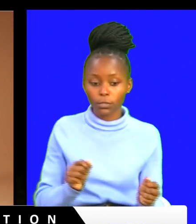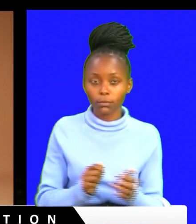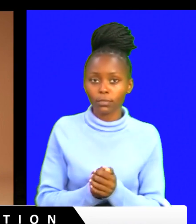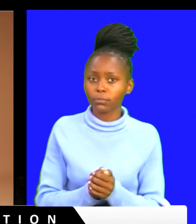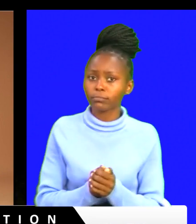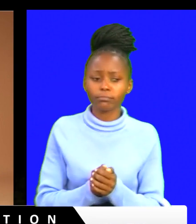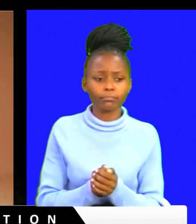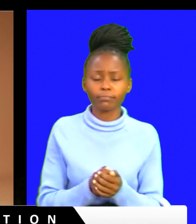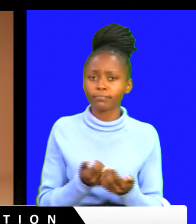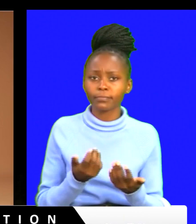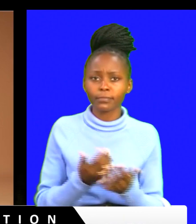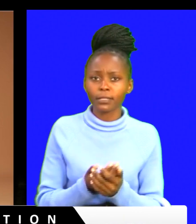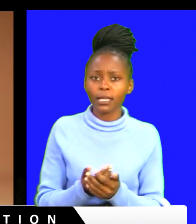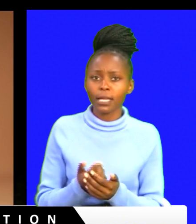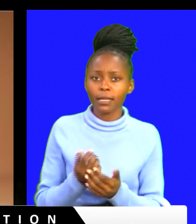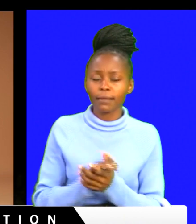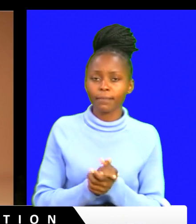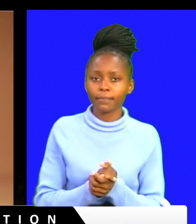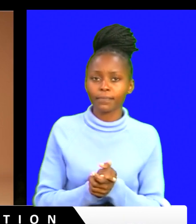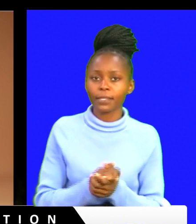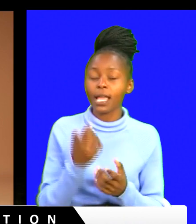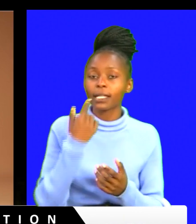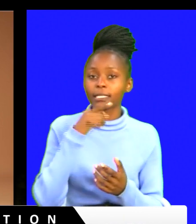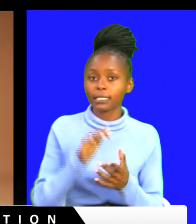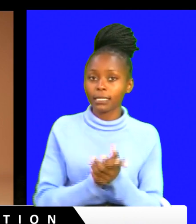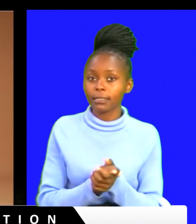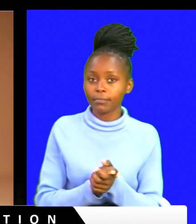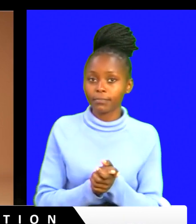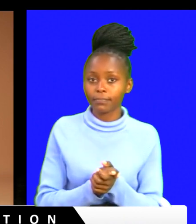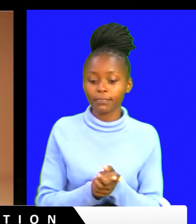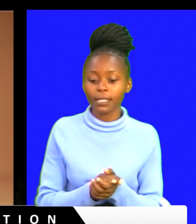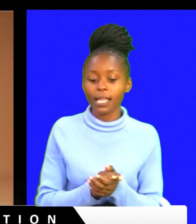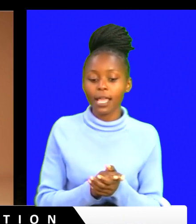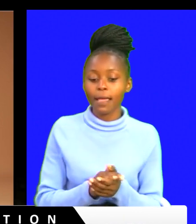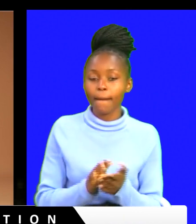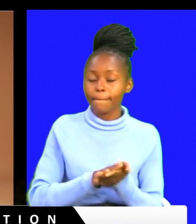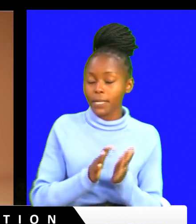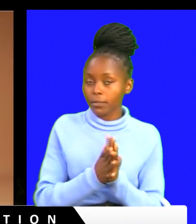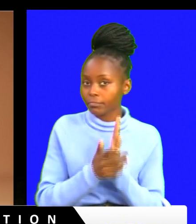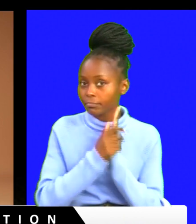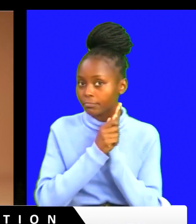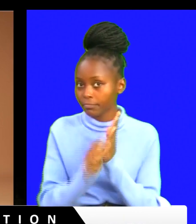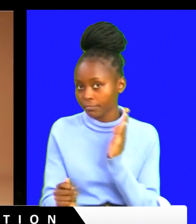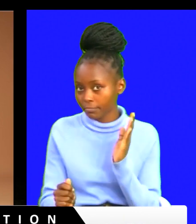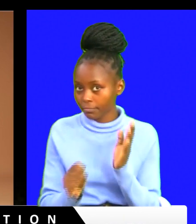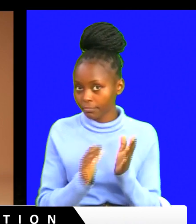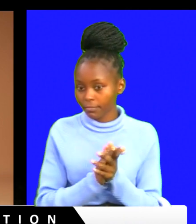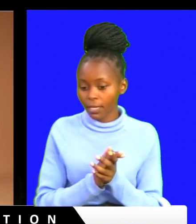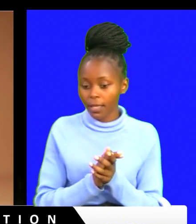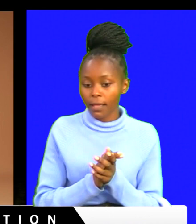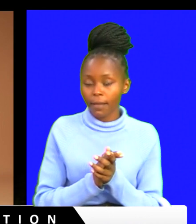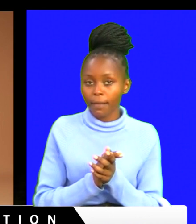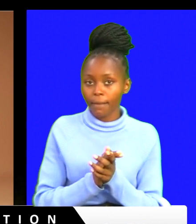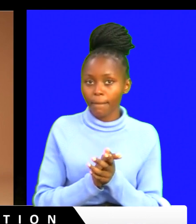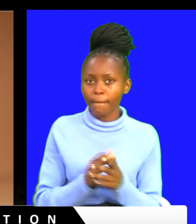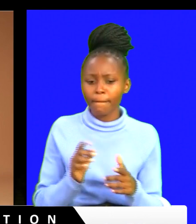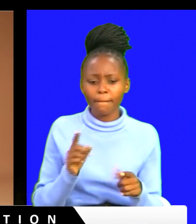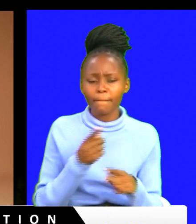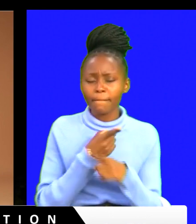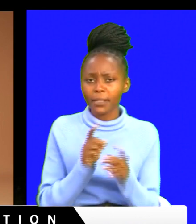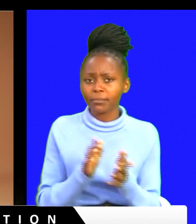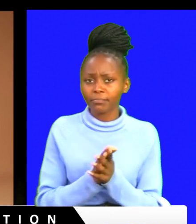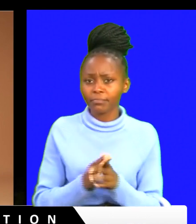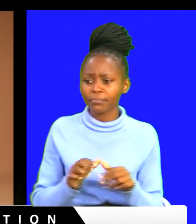had done. So alisema, yes, she got the platform, but now to mend her image, to allow each and every person